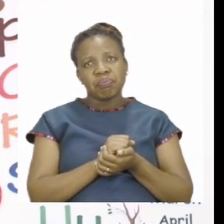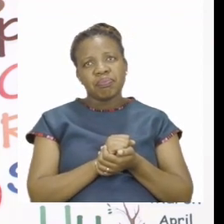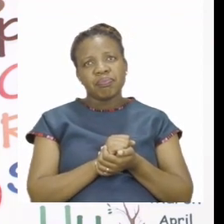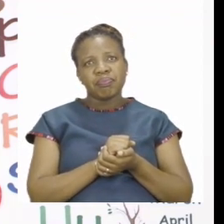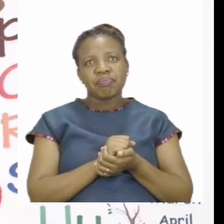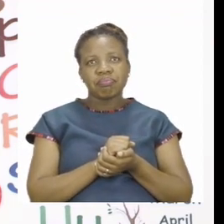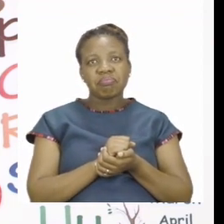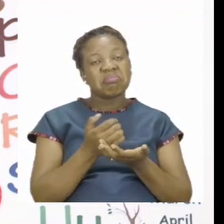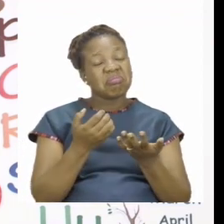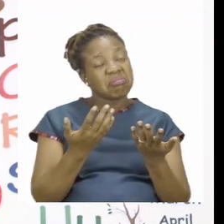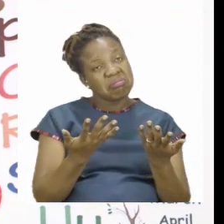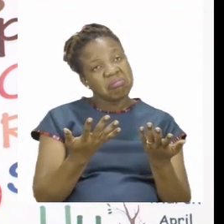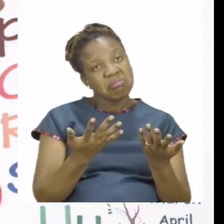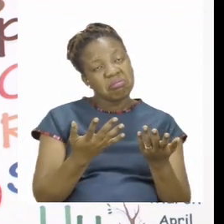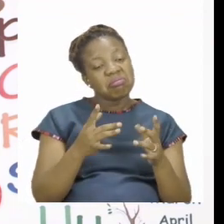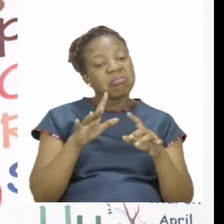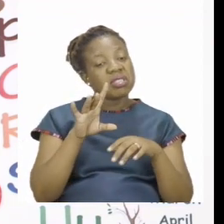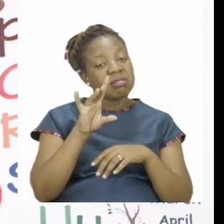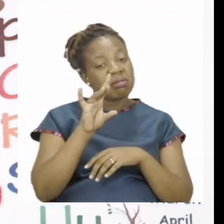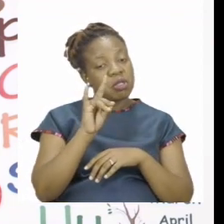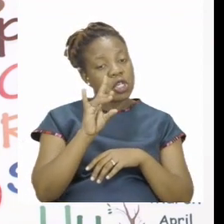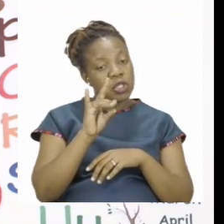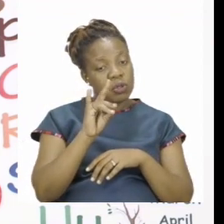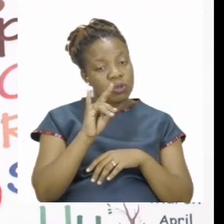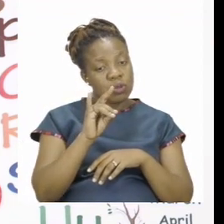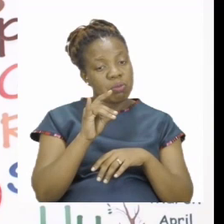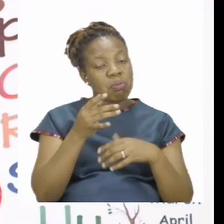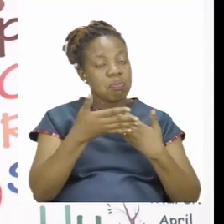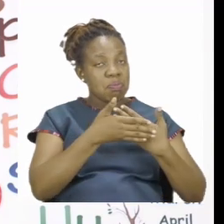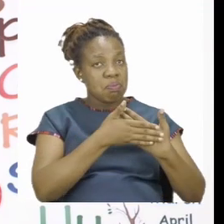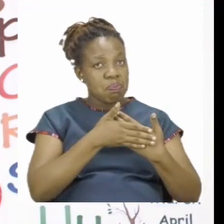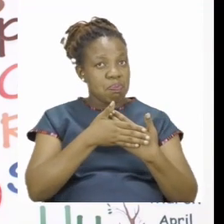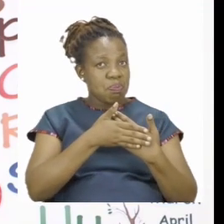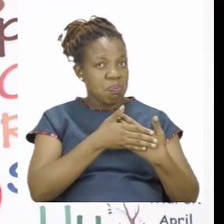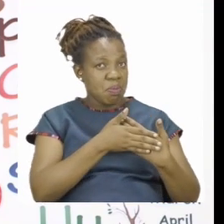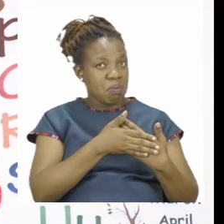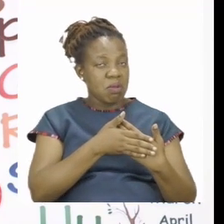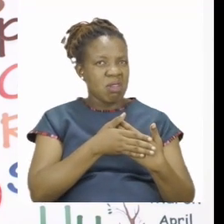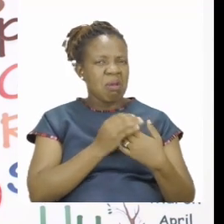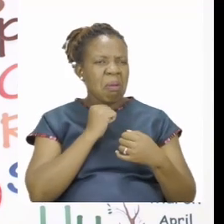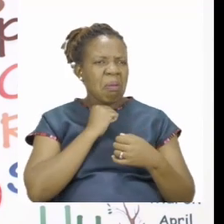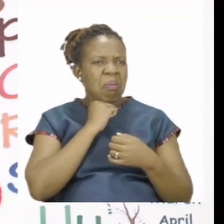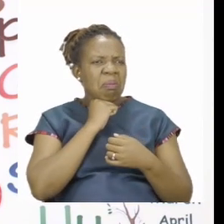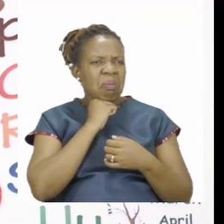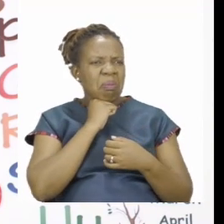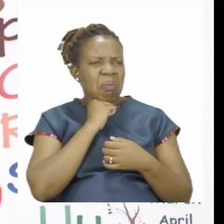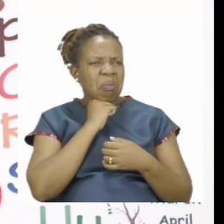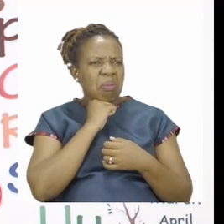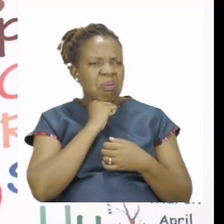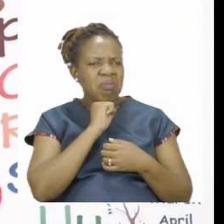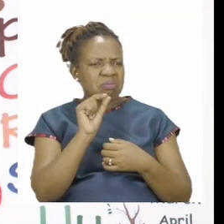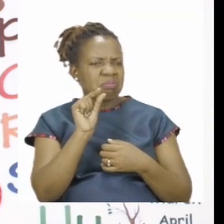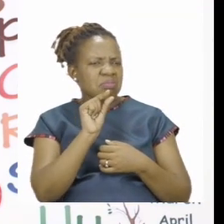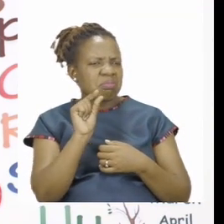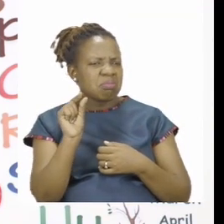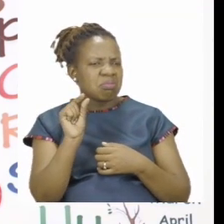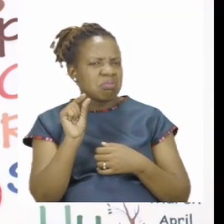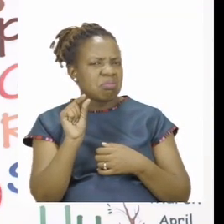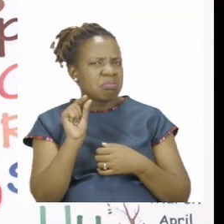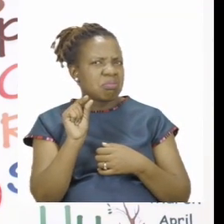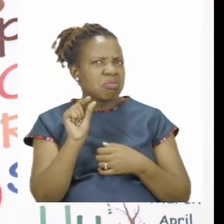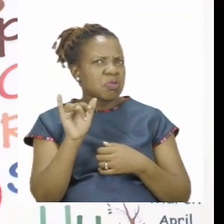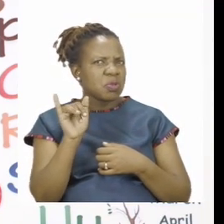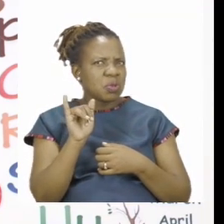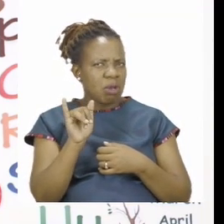can bark. Woof, woof, woof. But it's so cute when they bark. So, we're going to match with a line